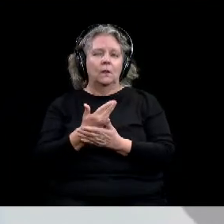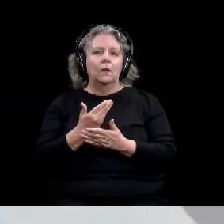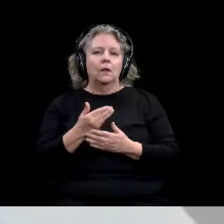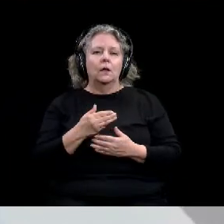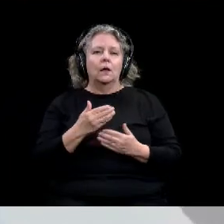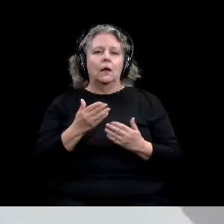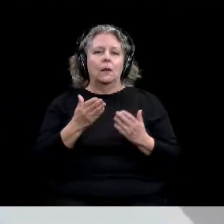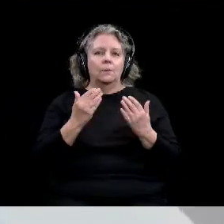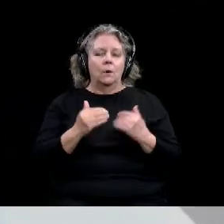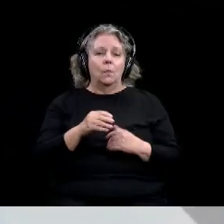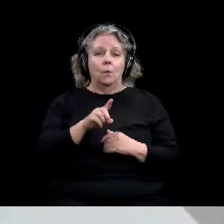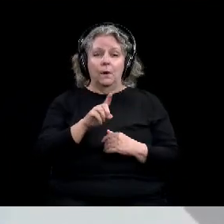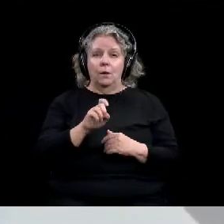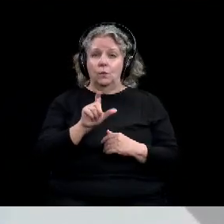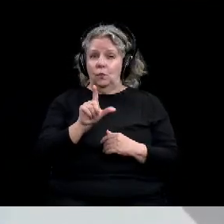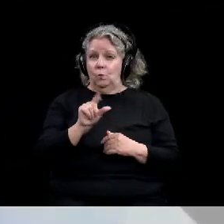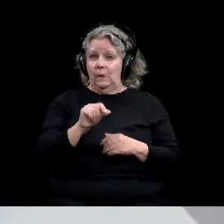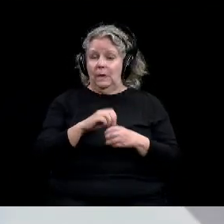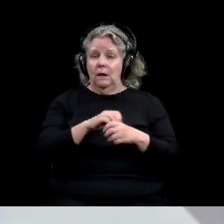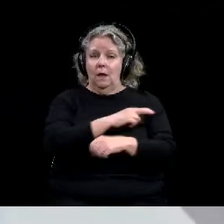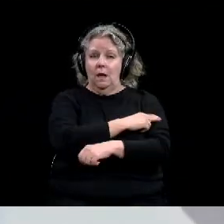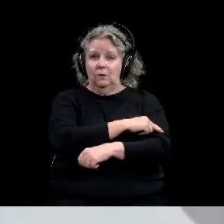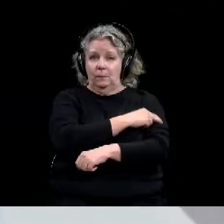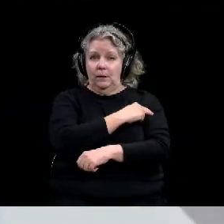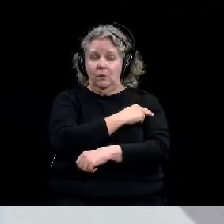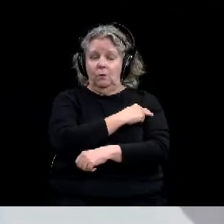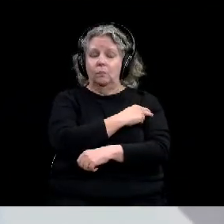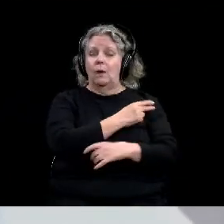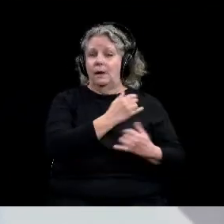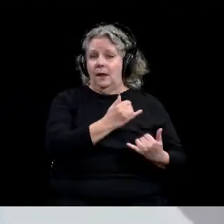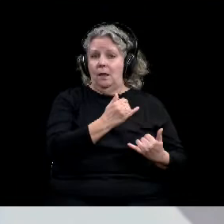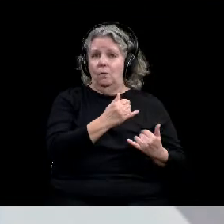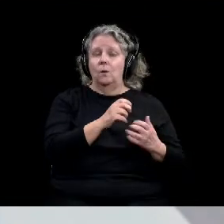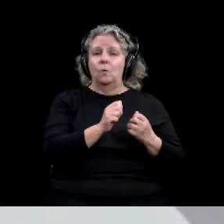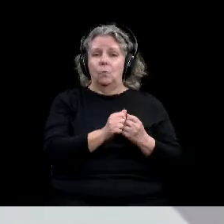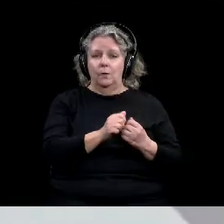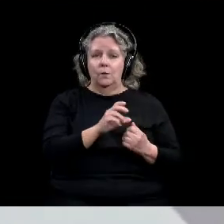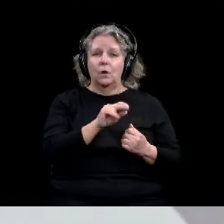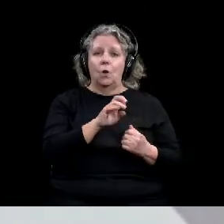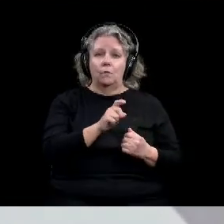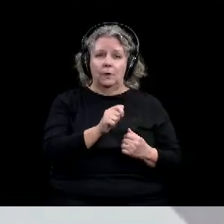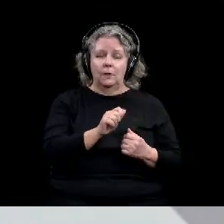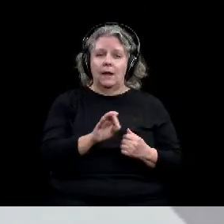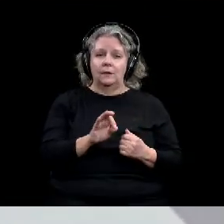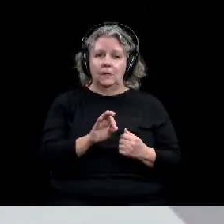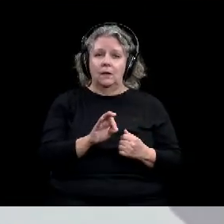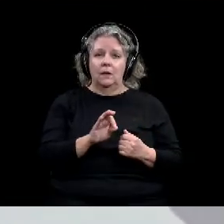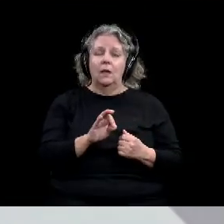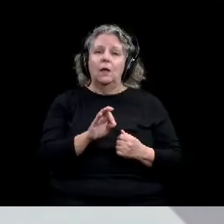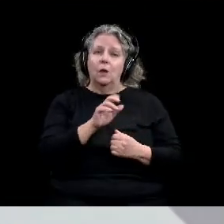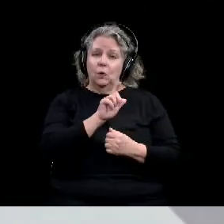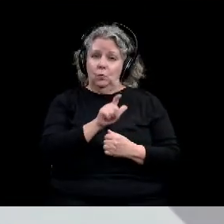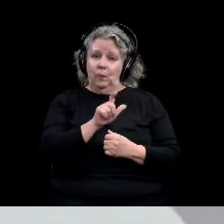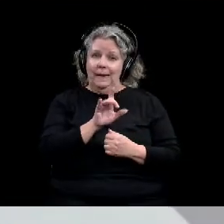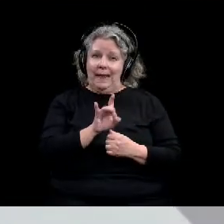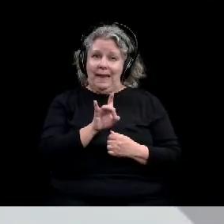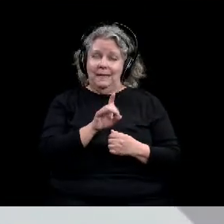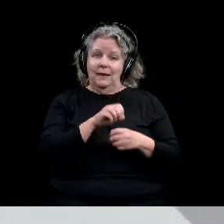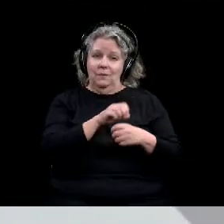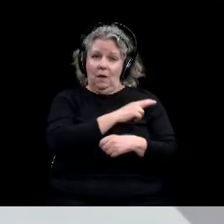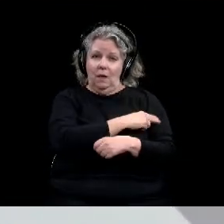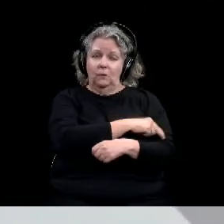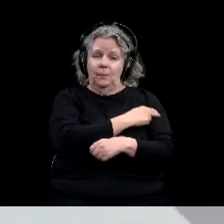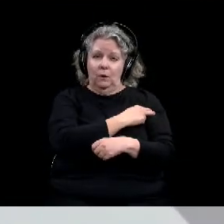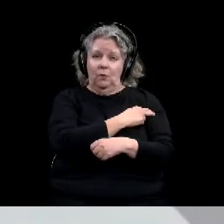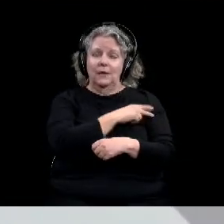currently with COVID-19. 28 of those who are currently hospitalized are requiring ventilator support.